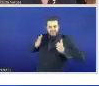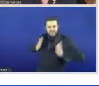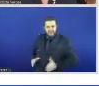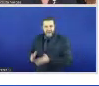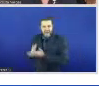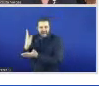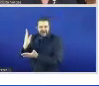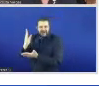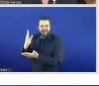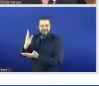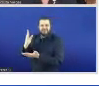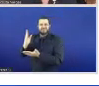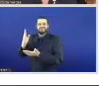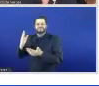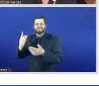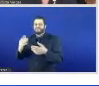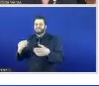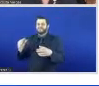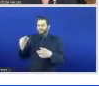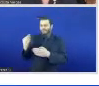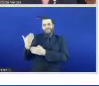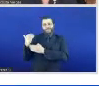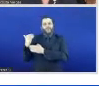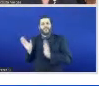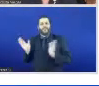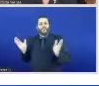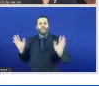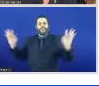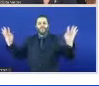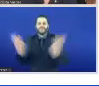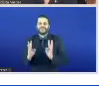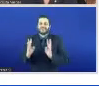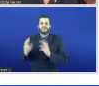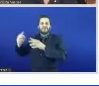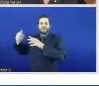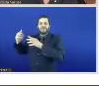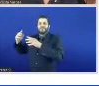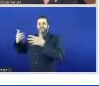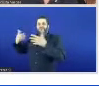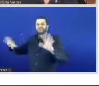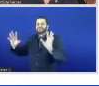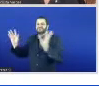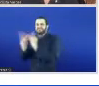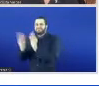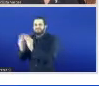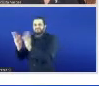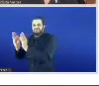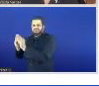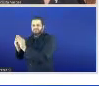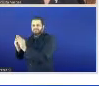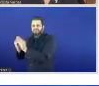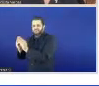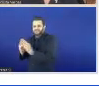about a number of the gains that have been made for women's human rights over this time period. And we have seen across the board